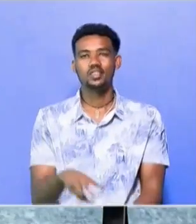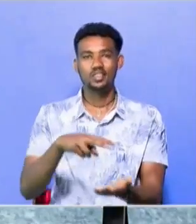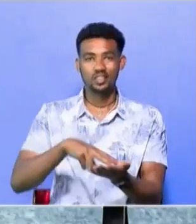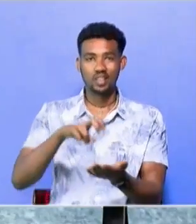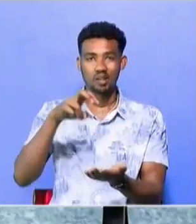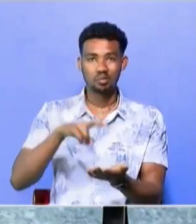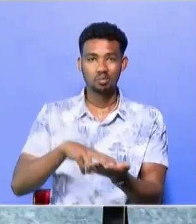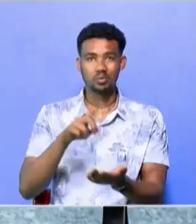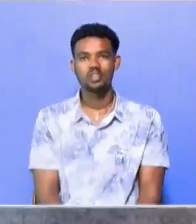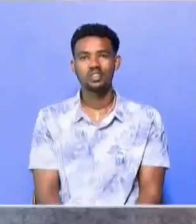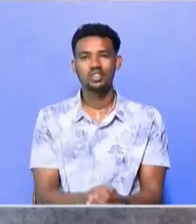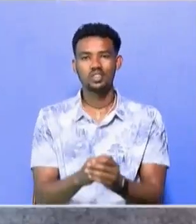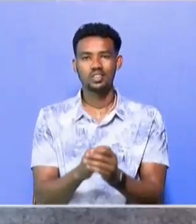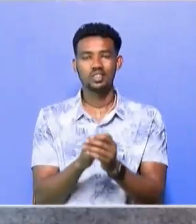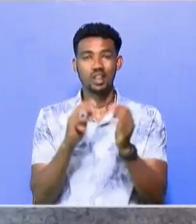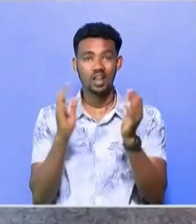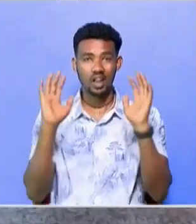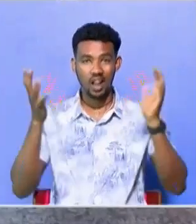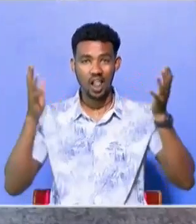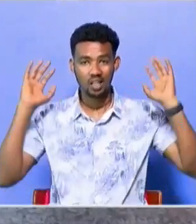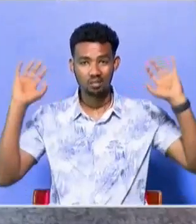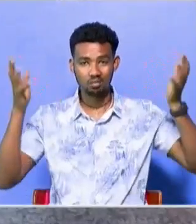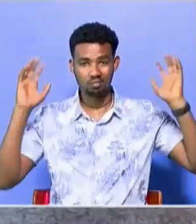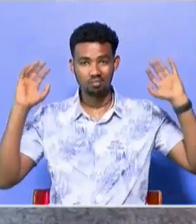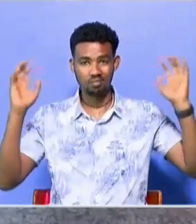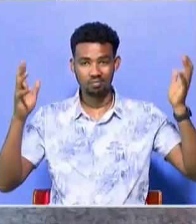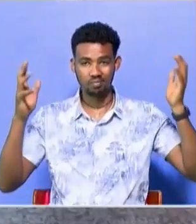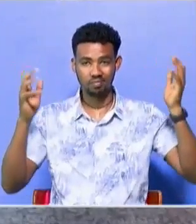Jump once, clap once,